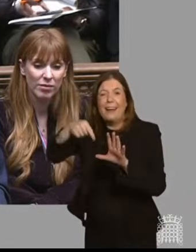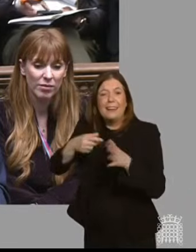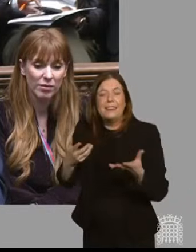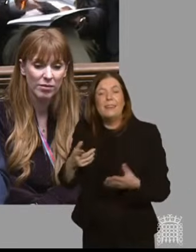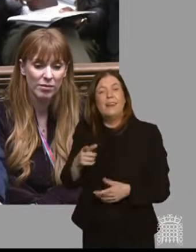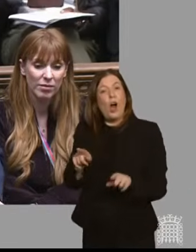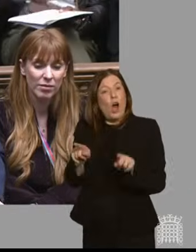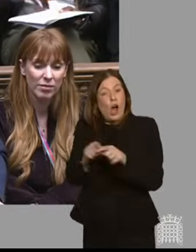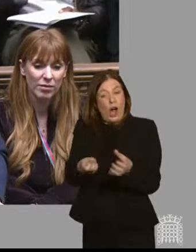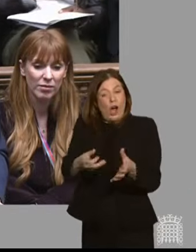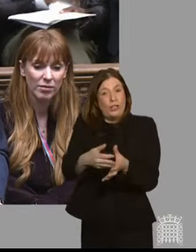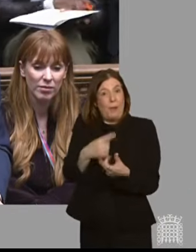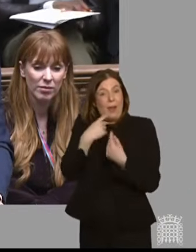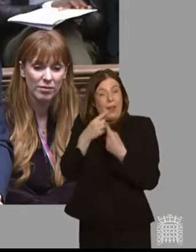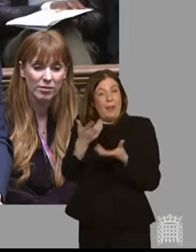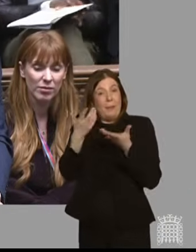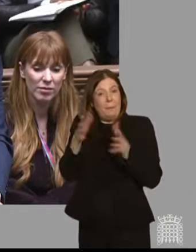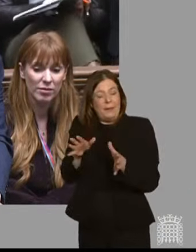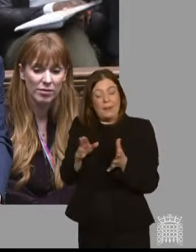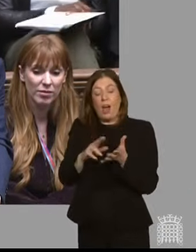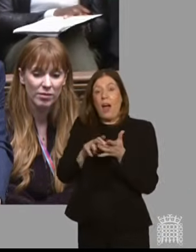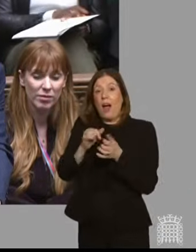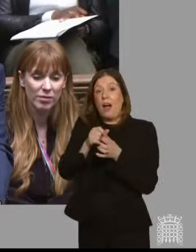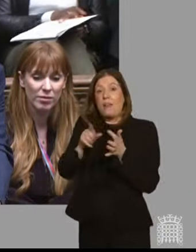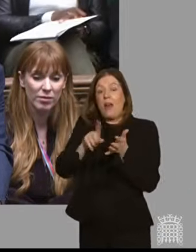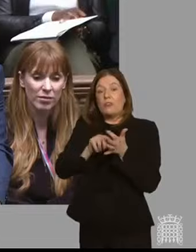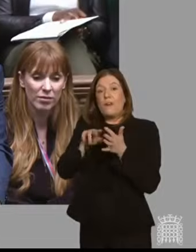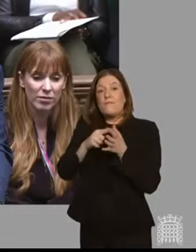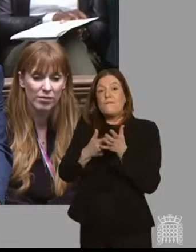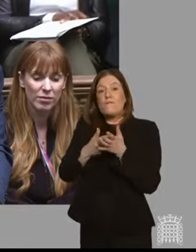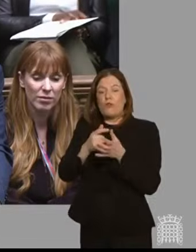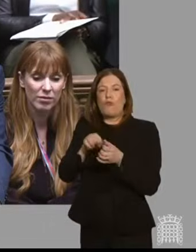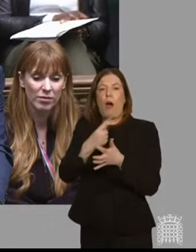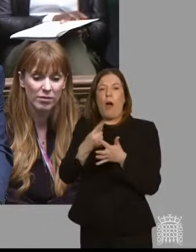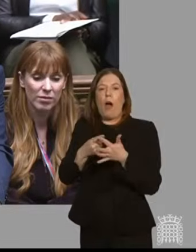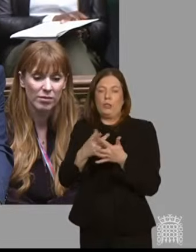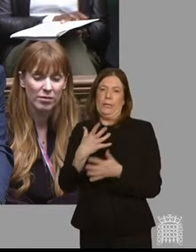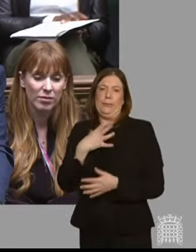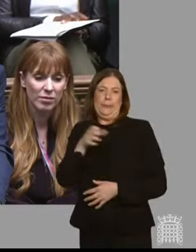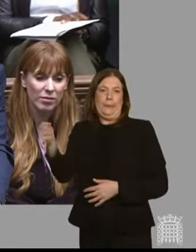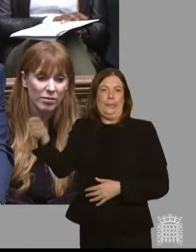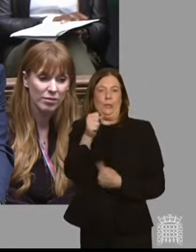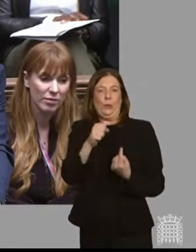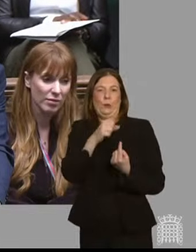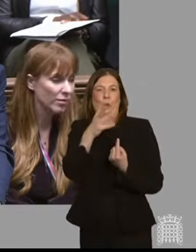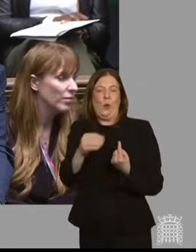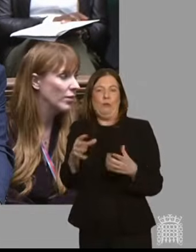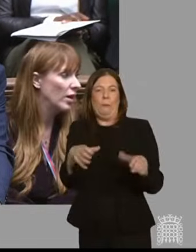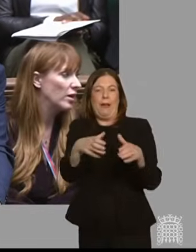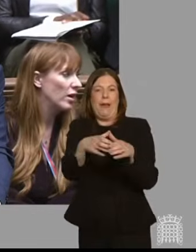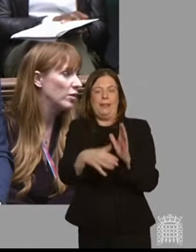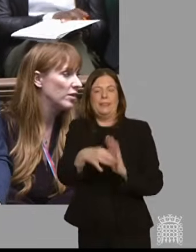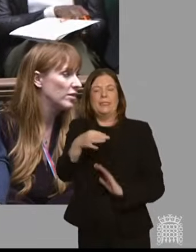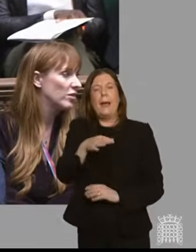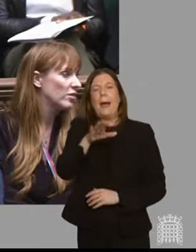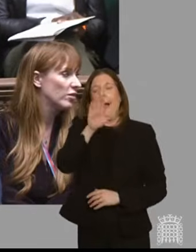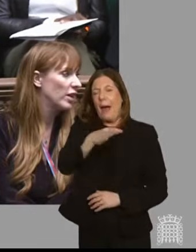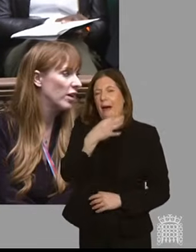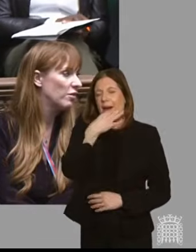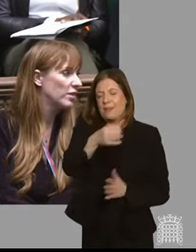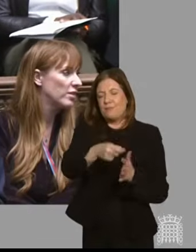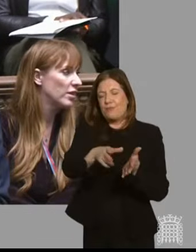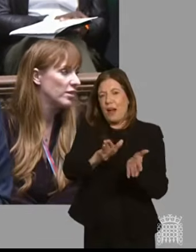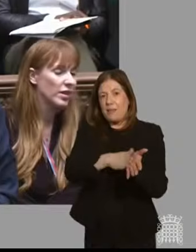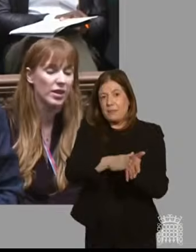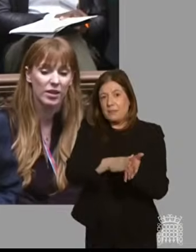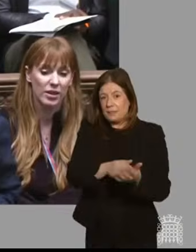Farage is the man to restore the Tory party. Can the Prime Minister confirm whether he too would welcome Mr. Farage